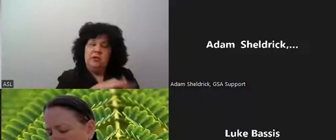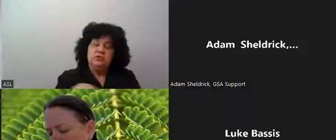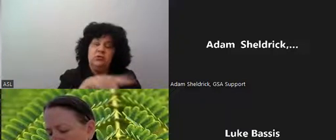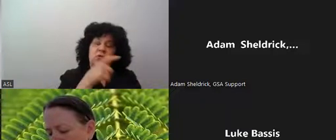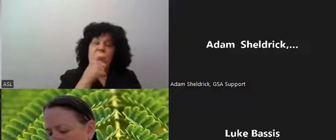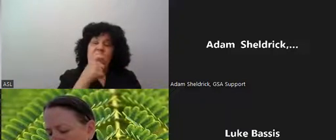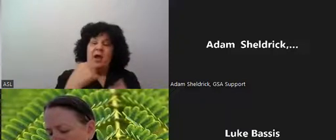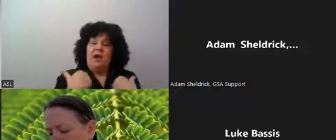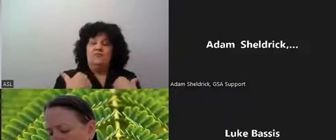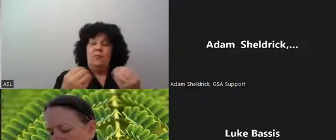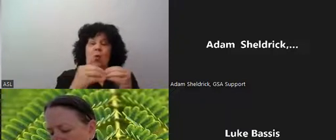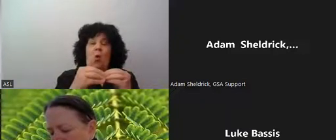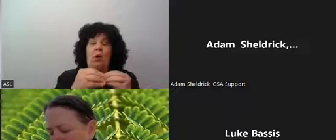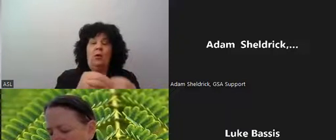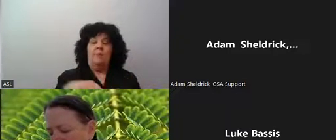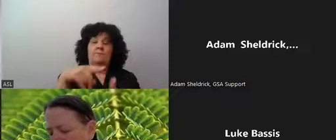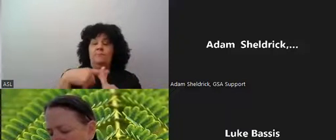outcomes.